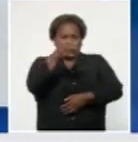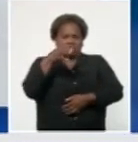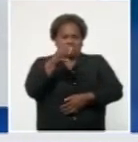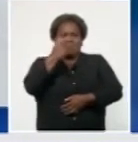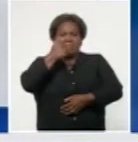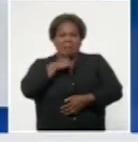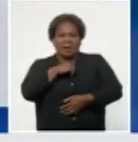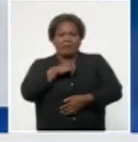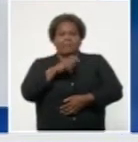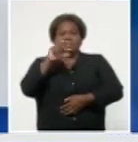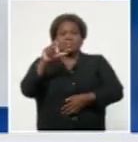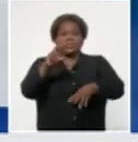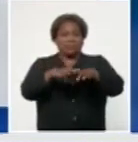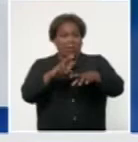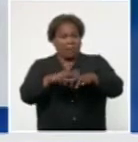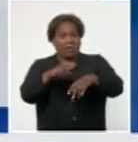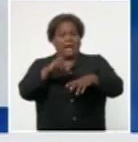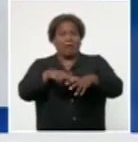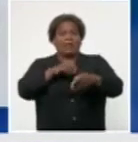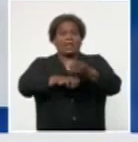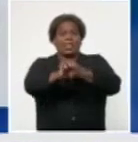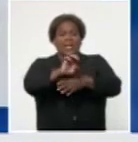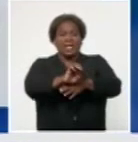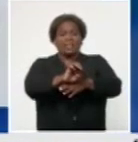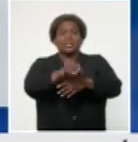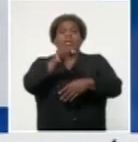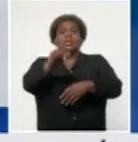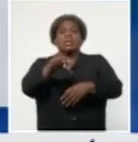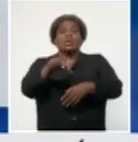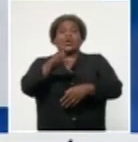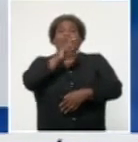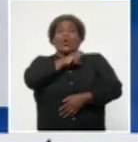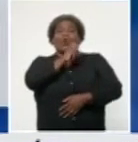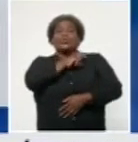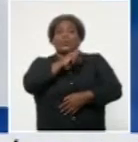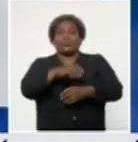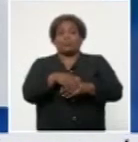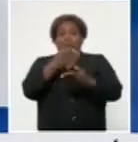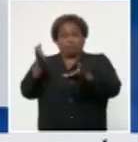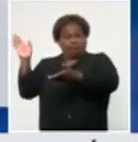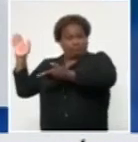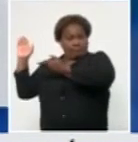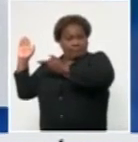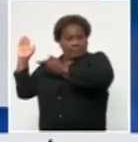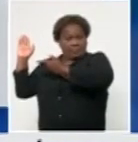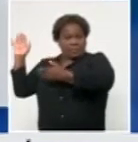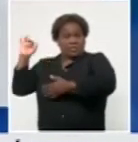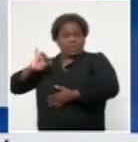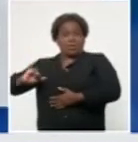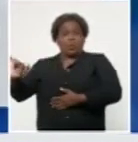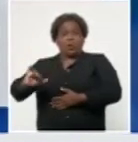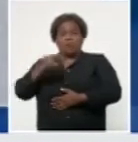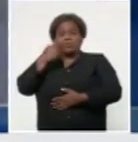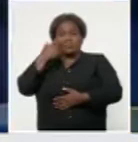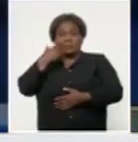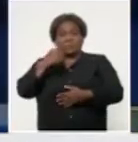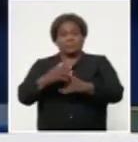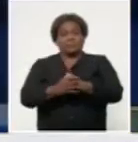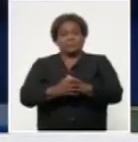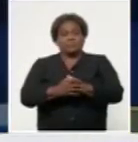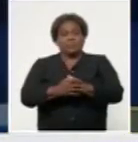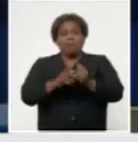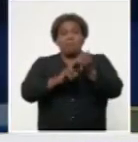Thus, Havana remains in first place with positive cases per